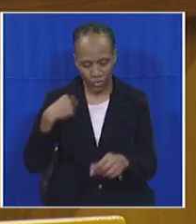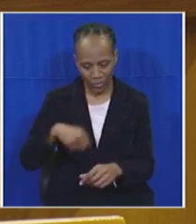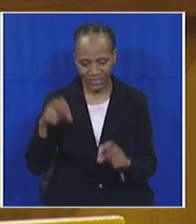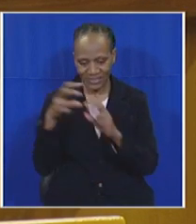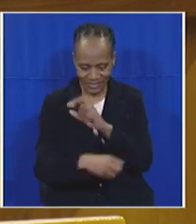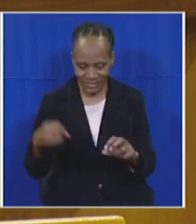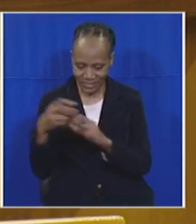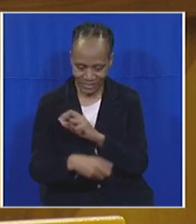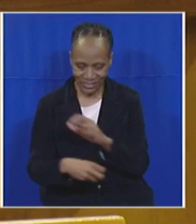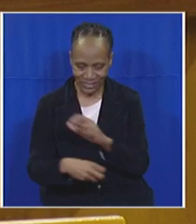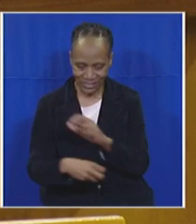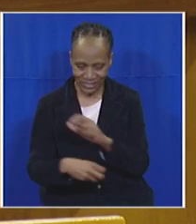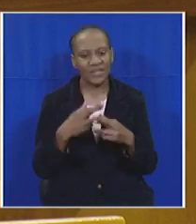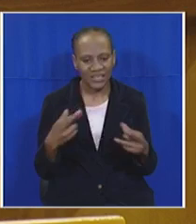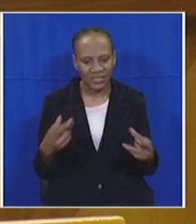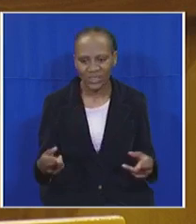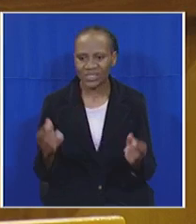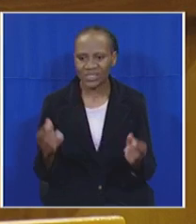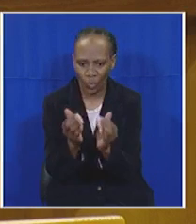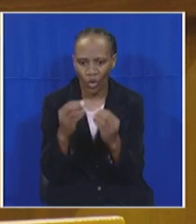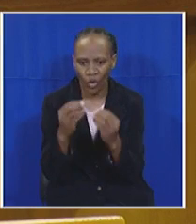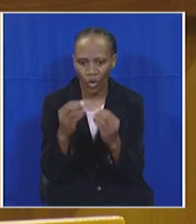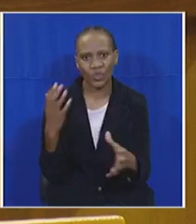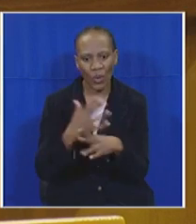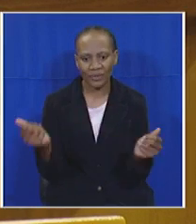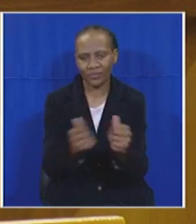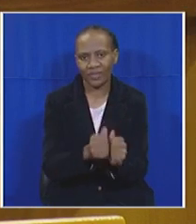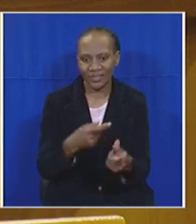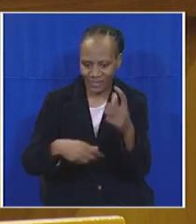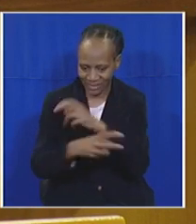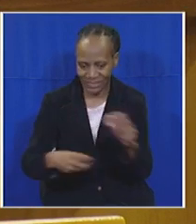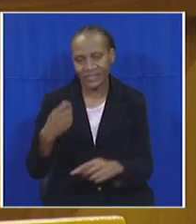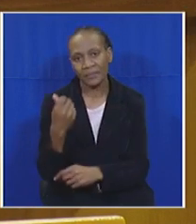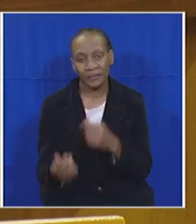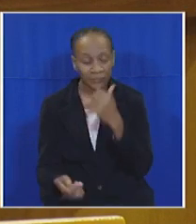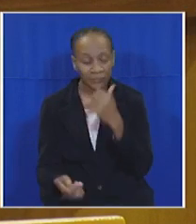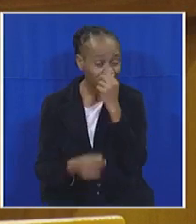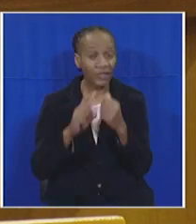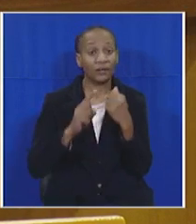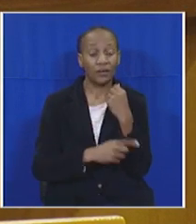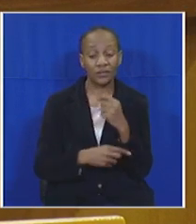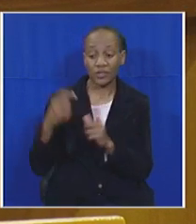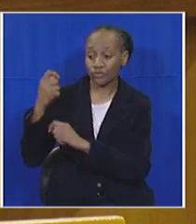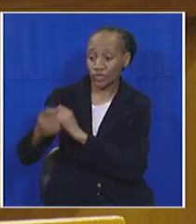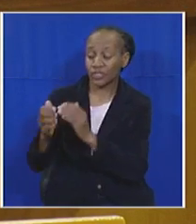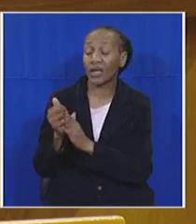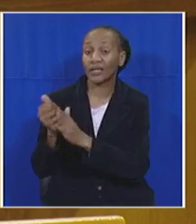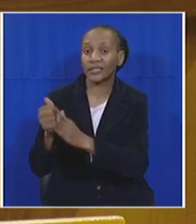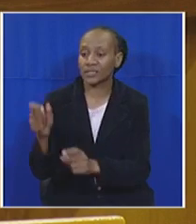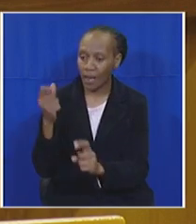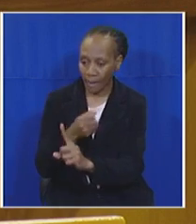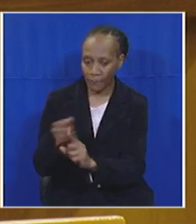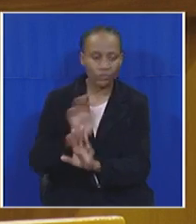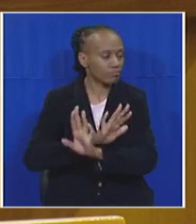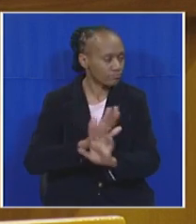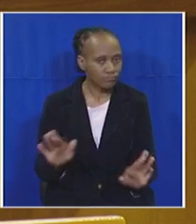lead through collisions with smaller parties. Lastly, government must not use traditional leaders as they do in some